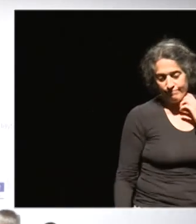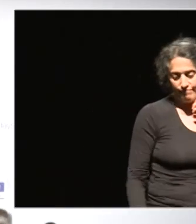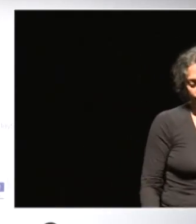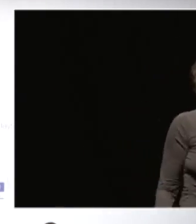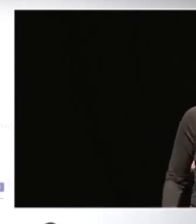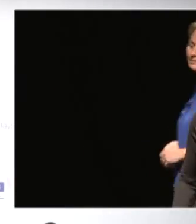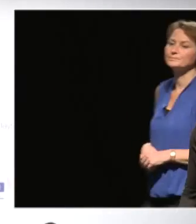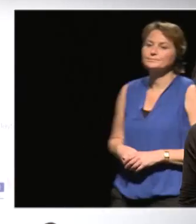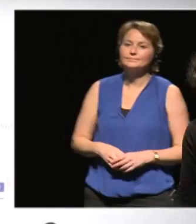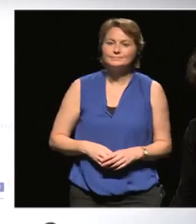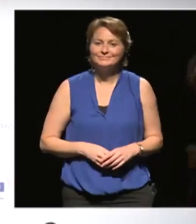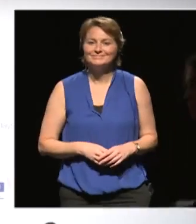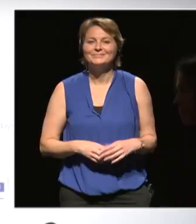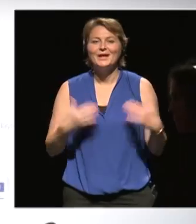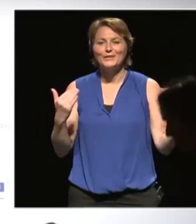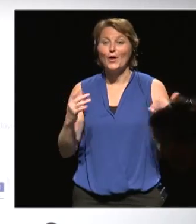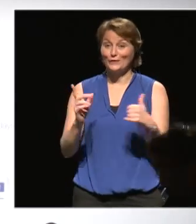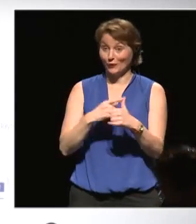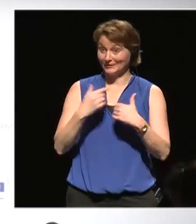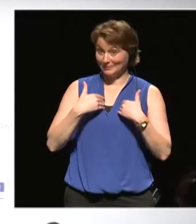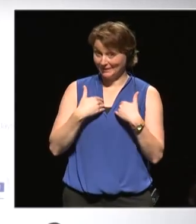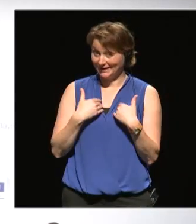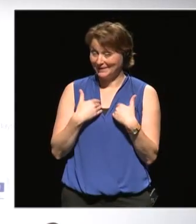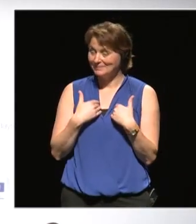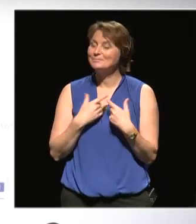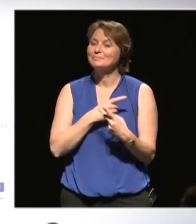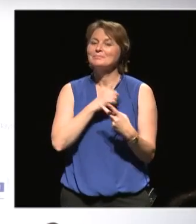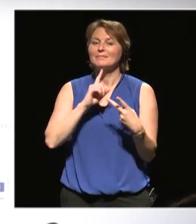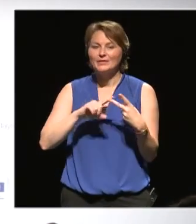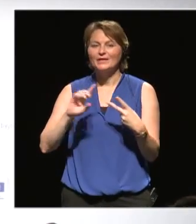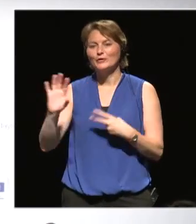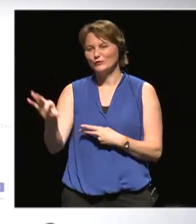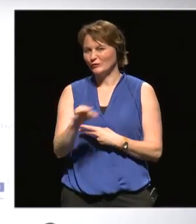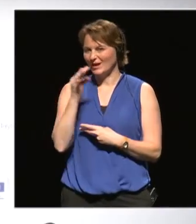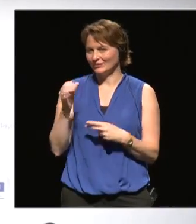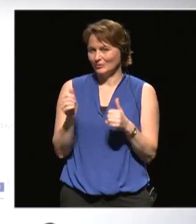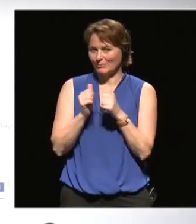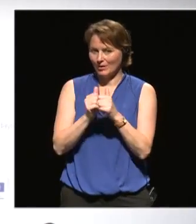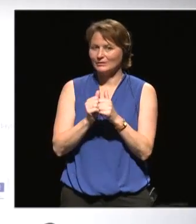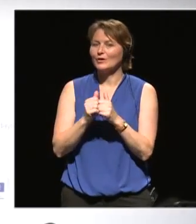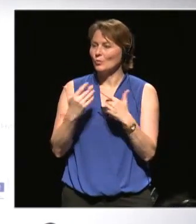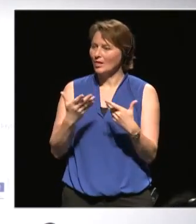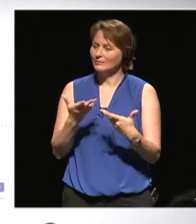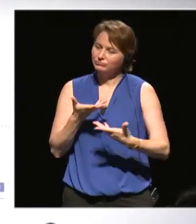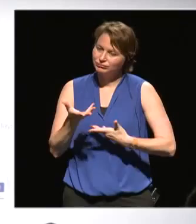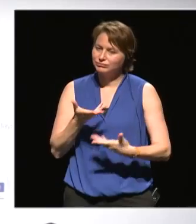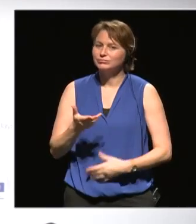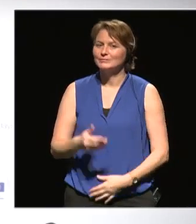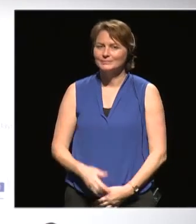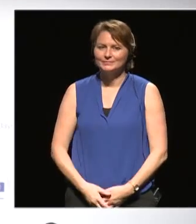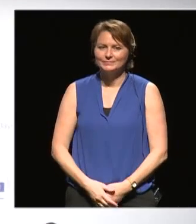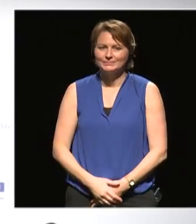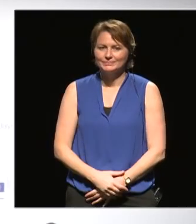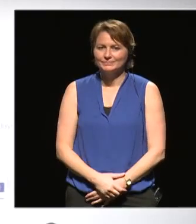I'm going to go Jos first and then give our French colleague the chance to bring things together for Paris. We have about 8 minutes left, so take